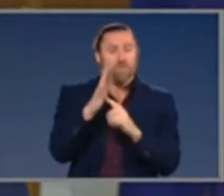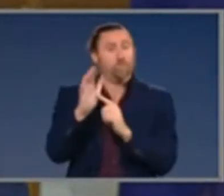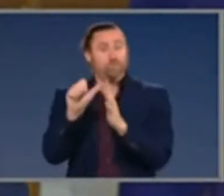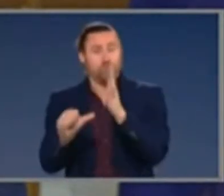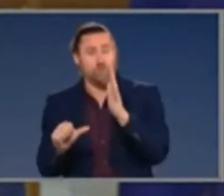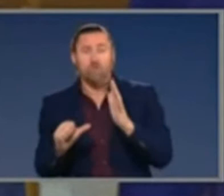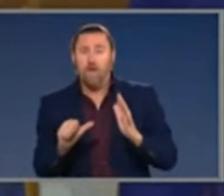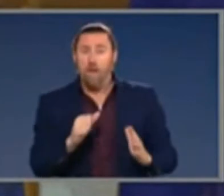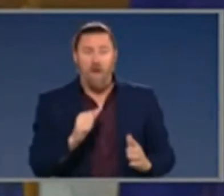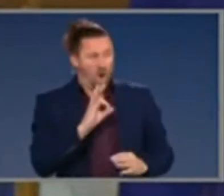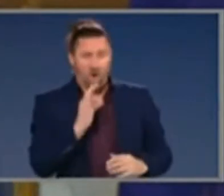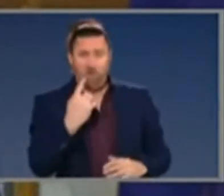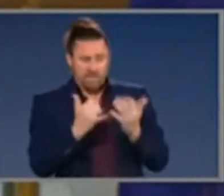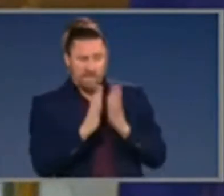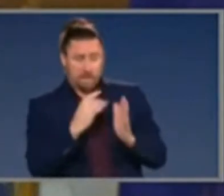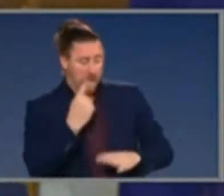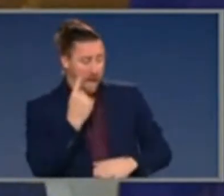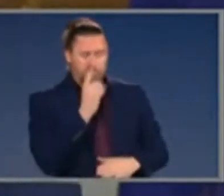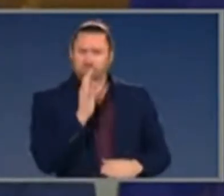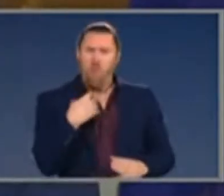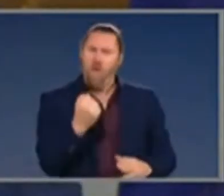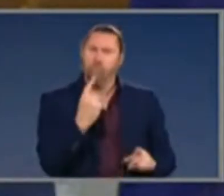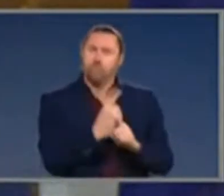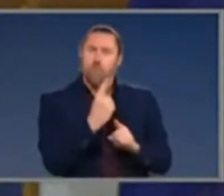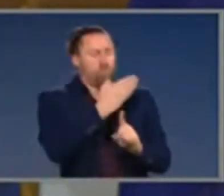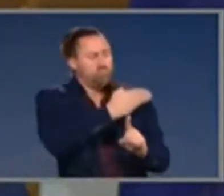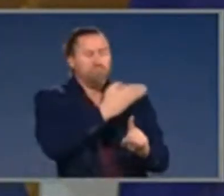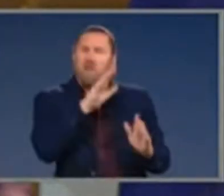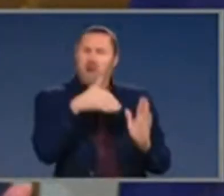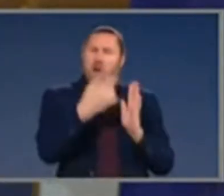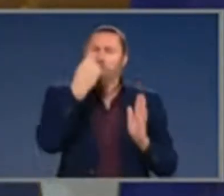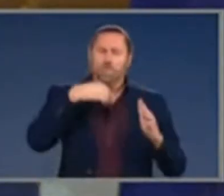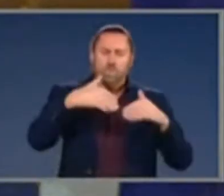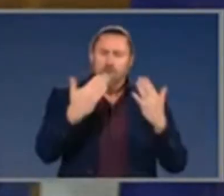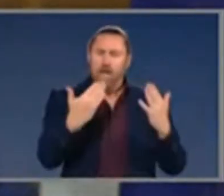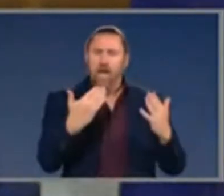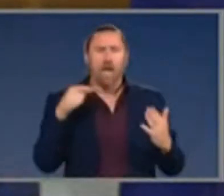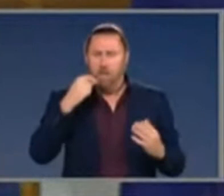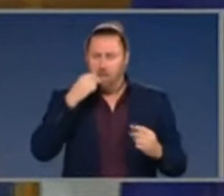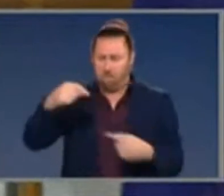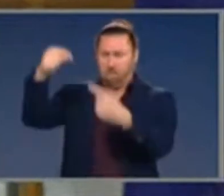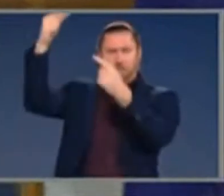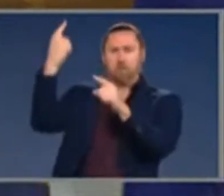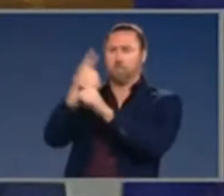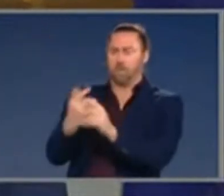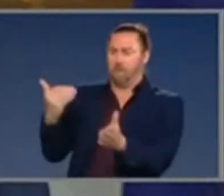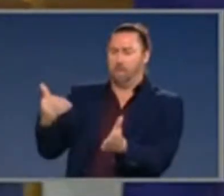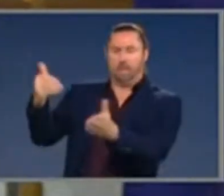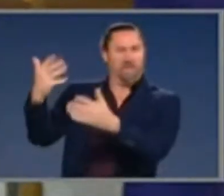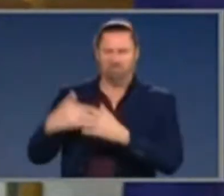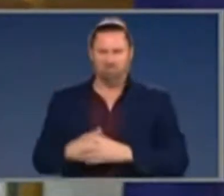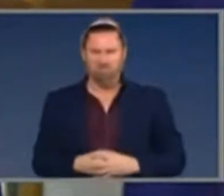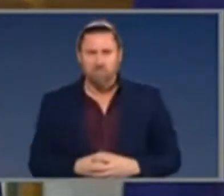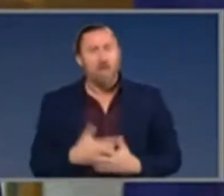this late last week and on the weekend. So I think it's a bit of a storm in a teacup. They had a